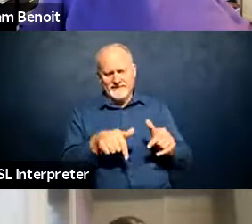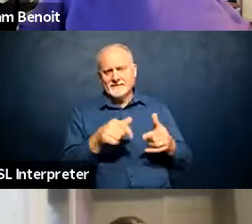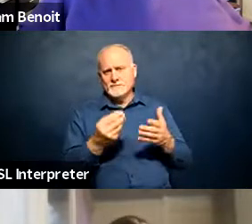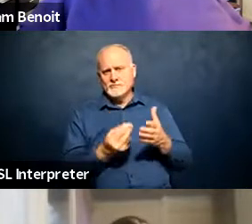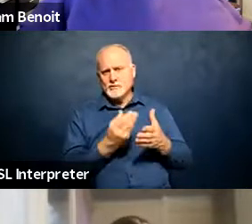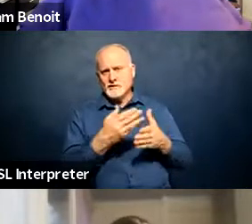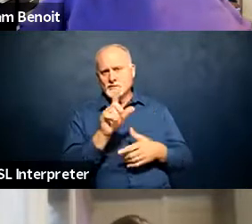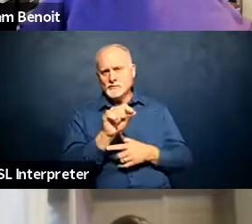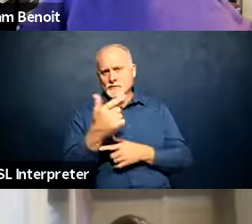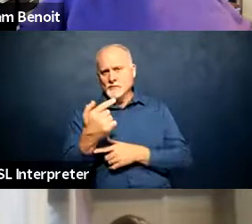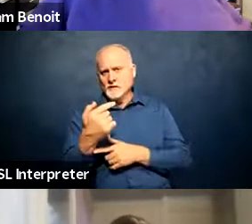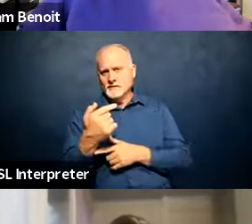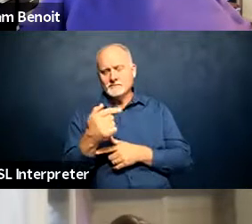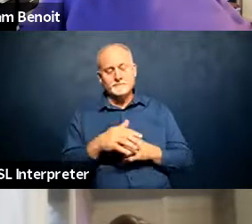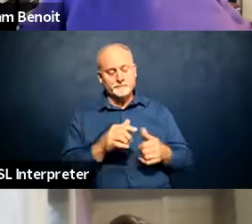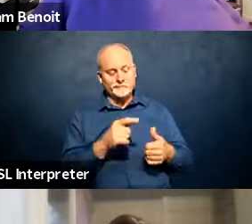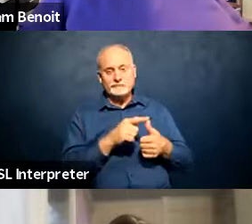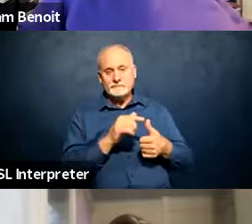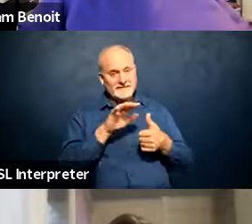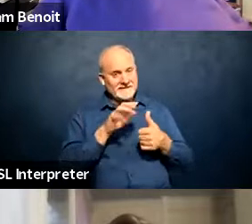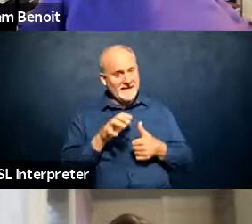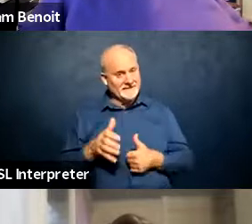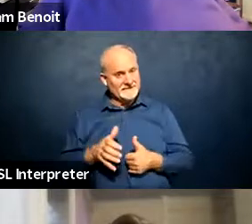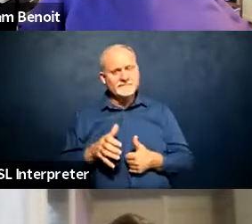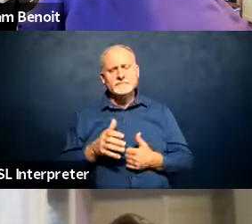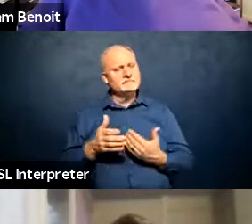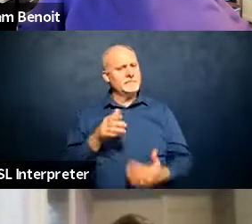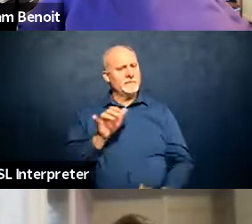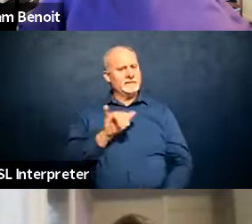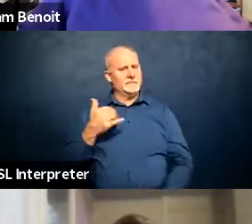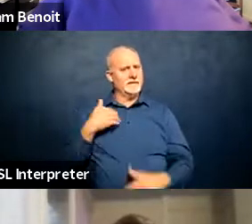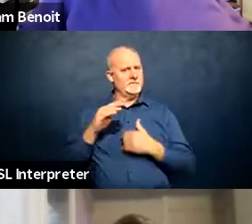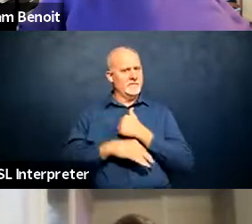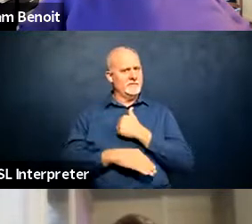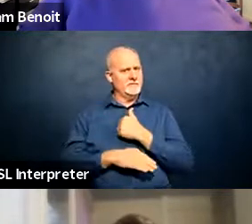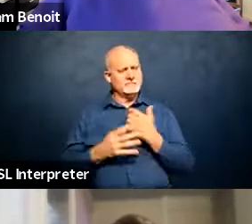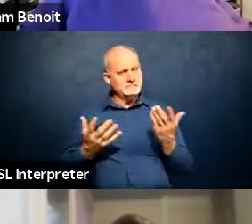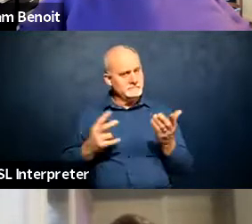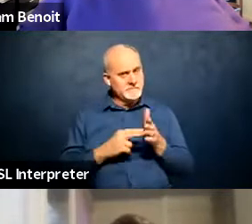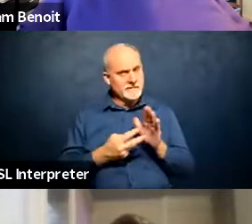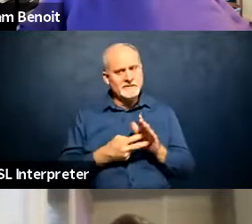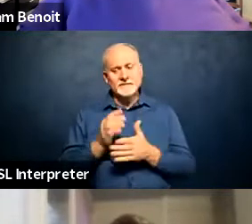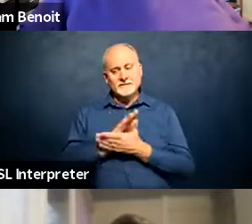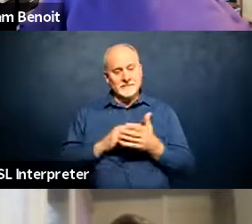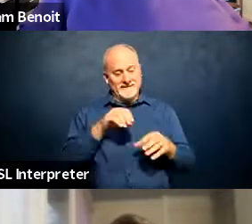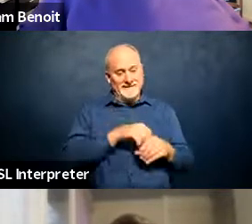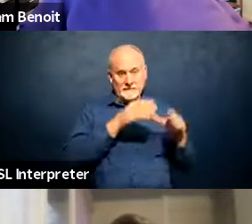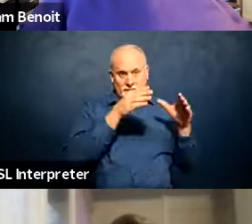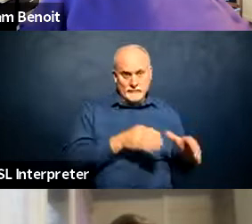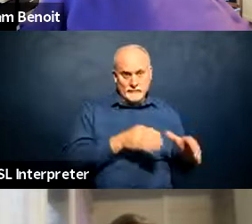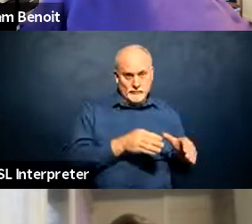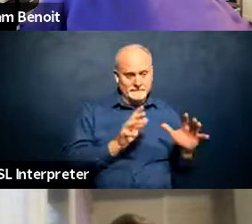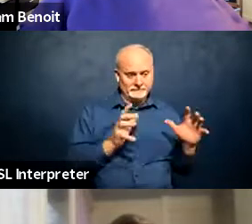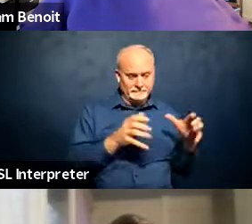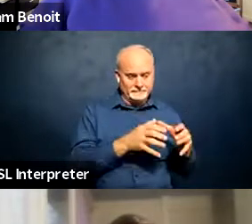schedule. The first is that classes will be much like they were in the fall, meaning that there will be some in-person classes, some